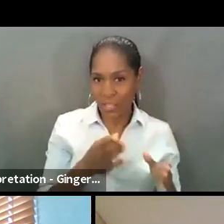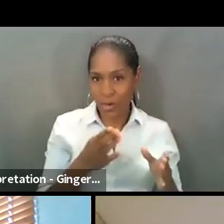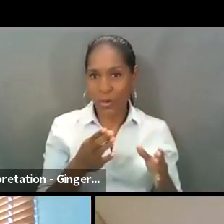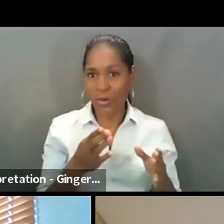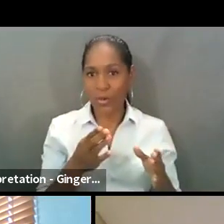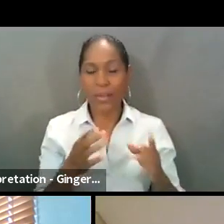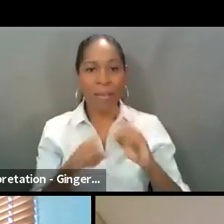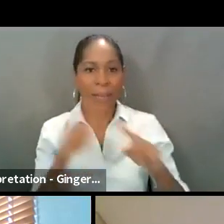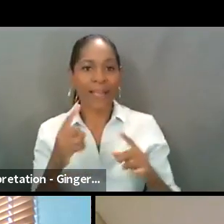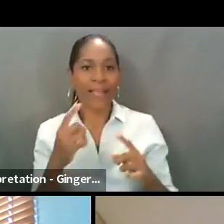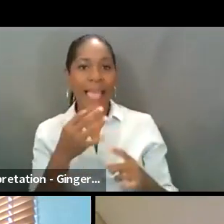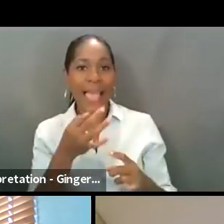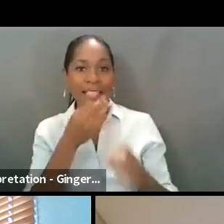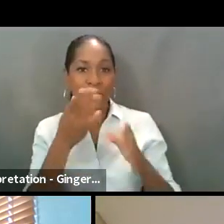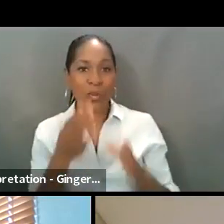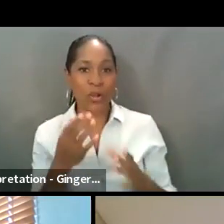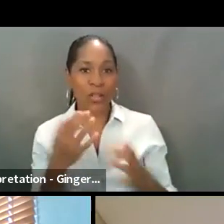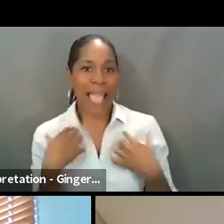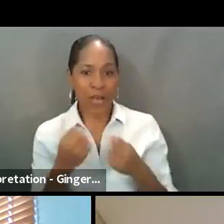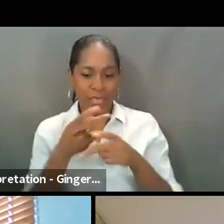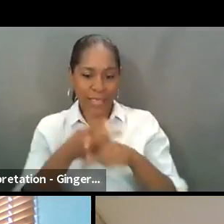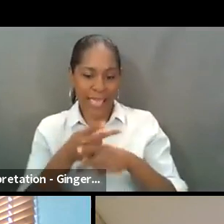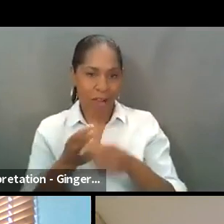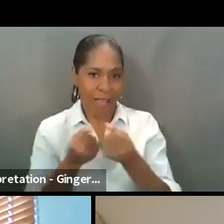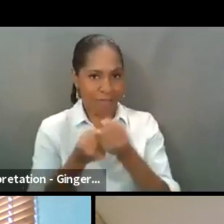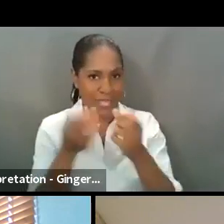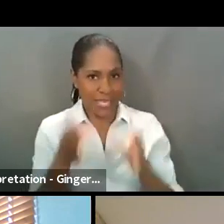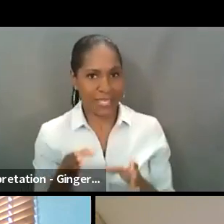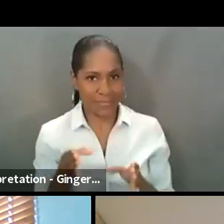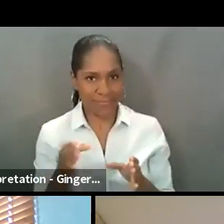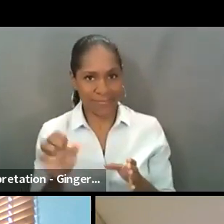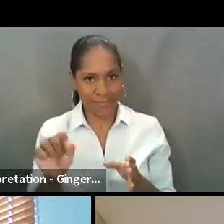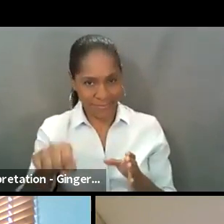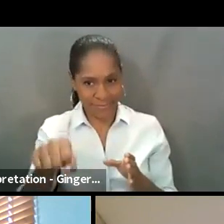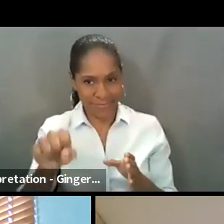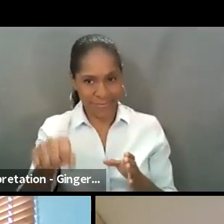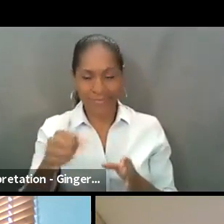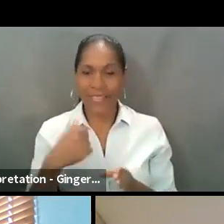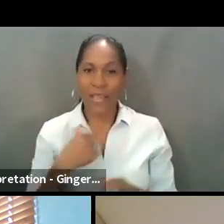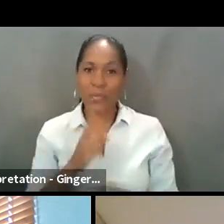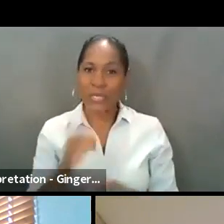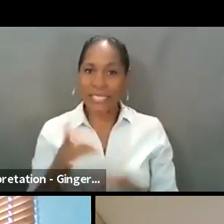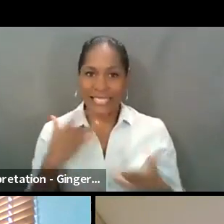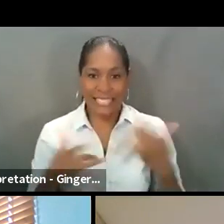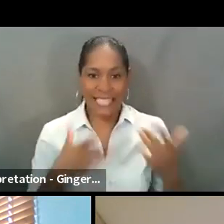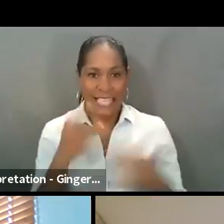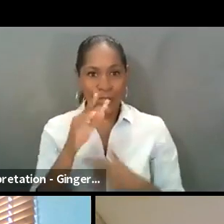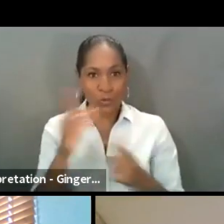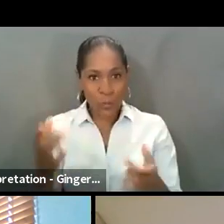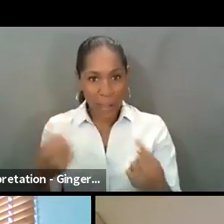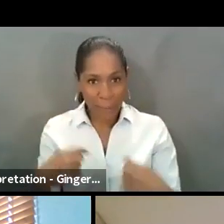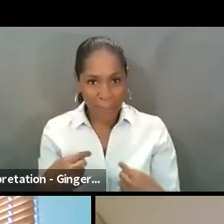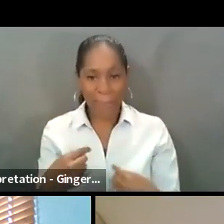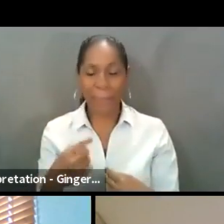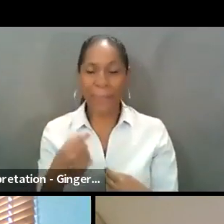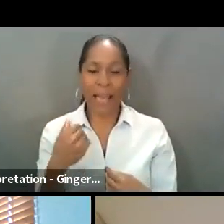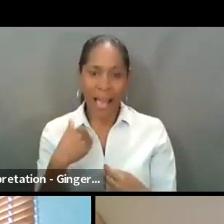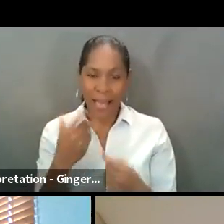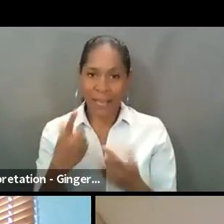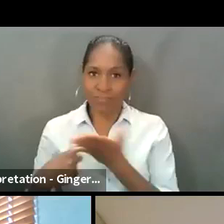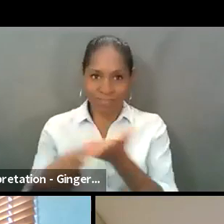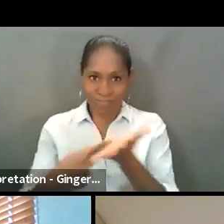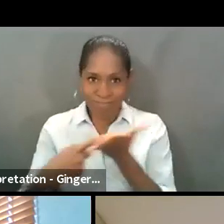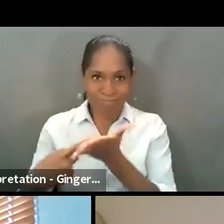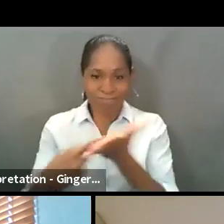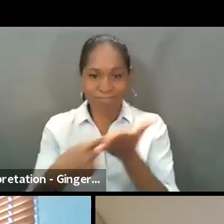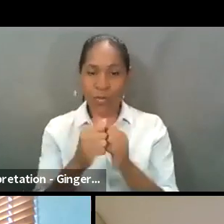healthcare advocate, if you will. And I'm just really excited to be here. I'm having lots of these conversations with my